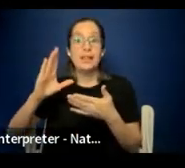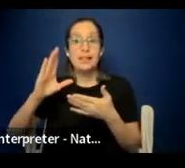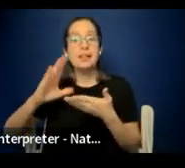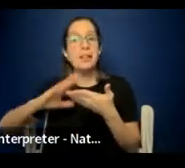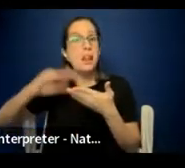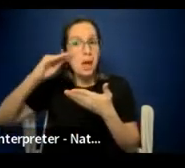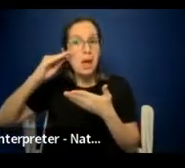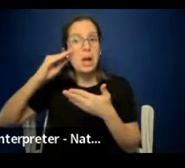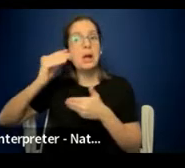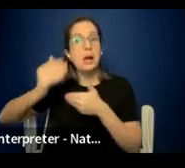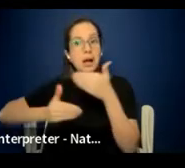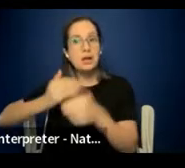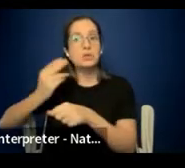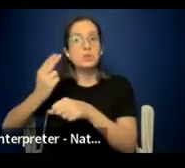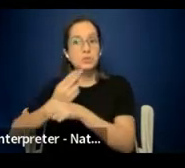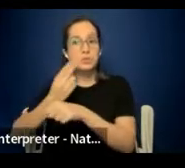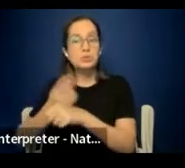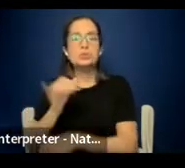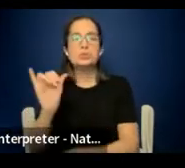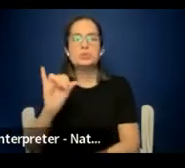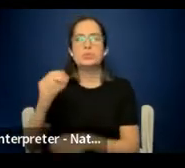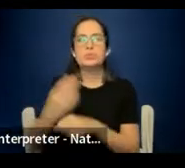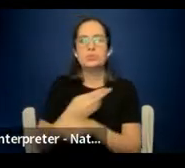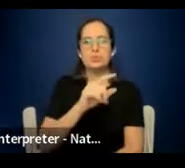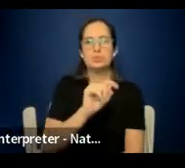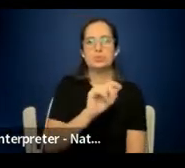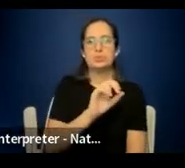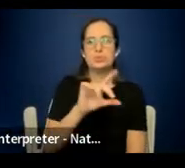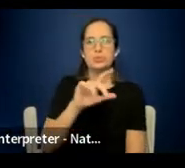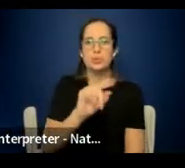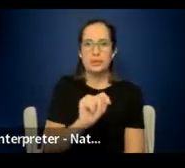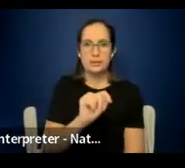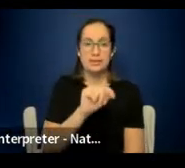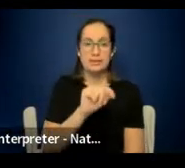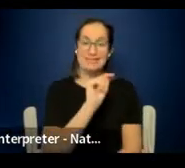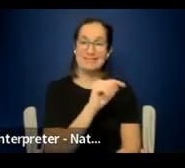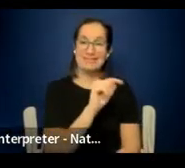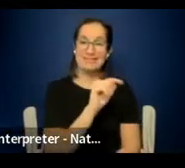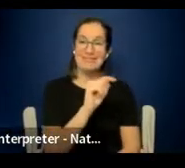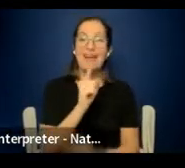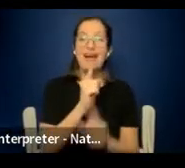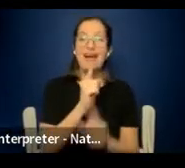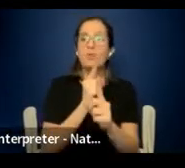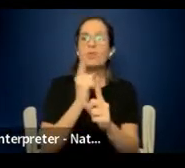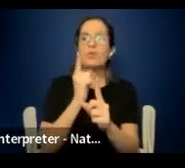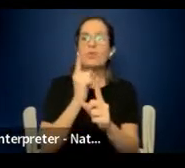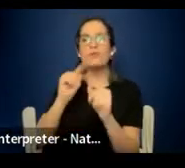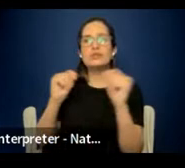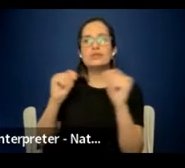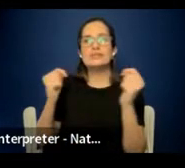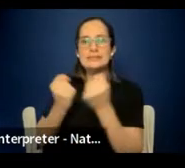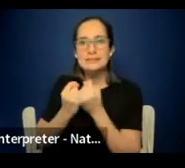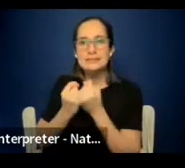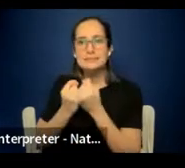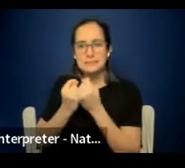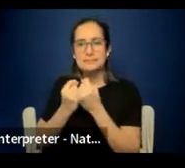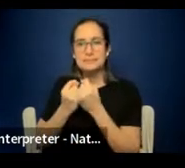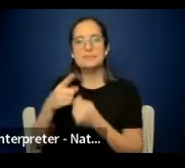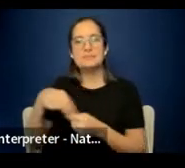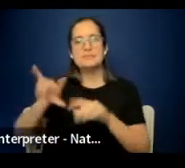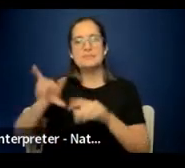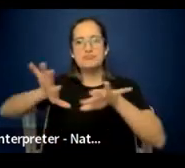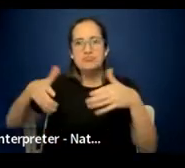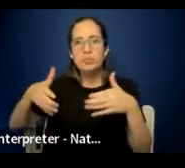organizations. And, you know, they're meant to really work organizationally with your colleagues and sort of, you know, go through the exercises, go through the